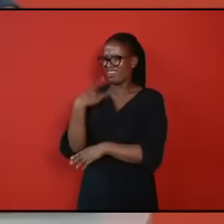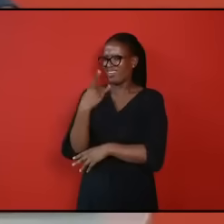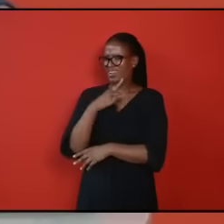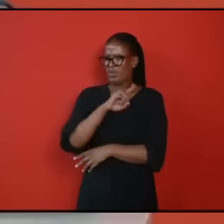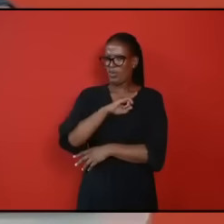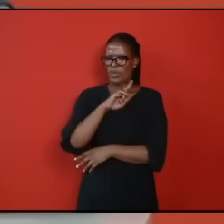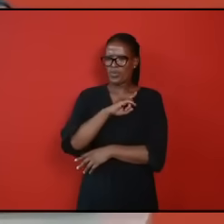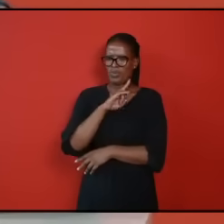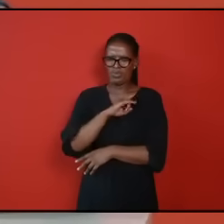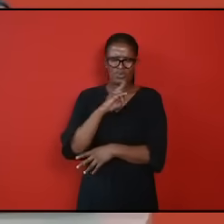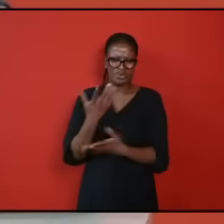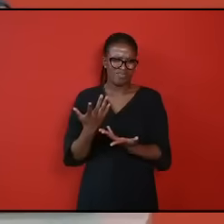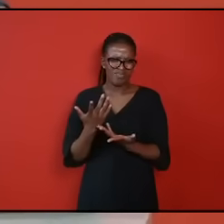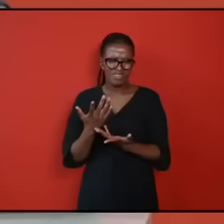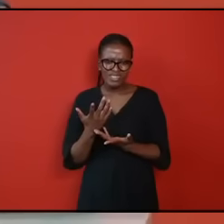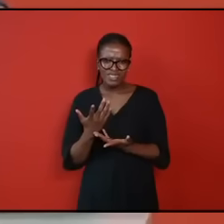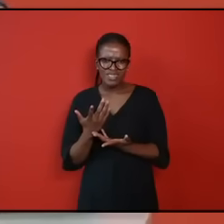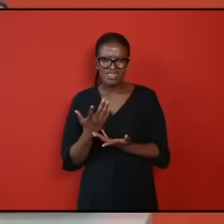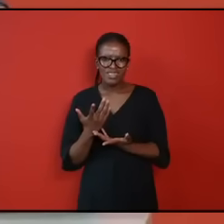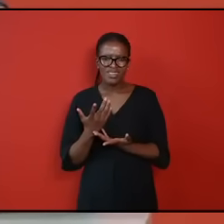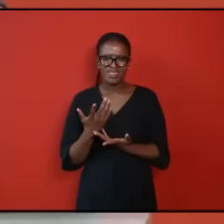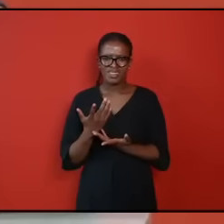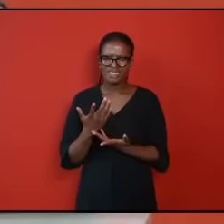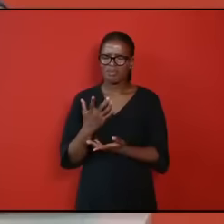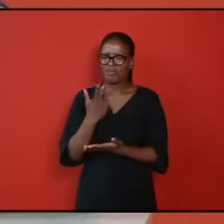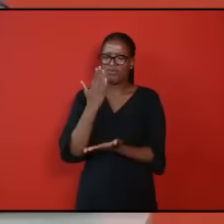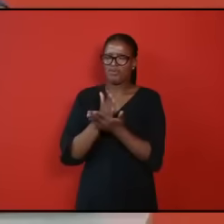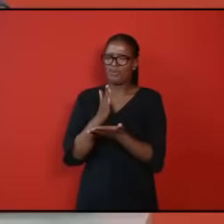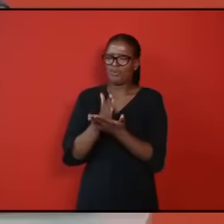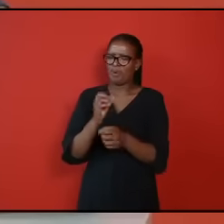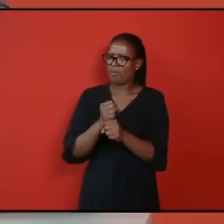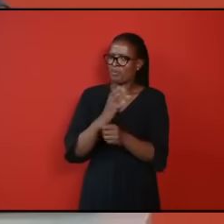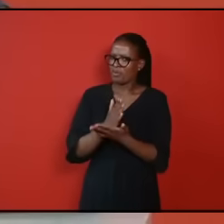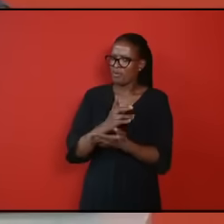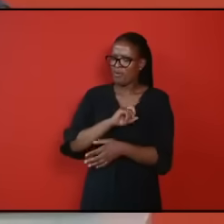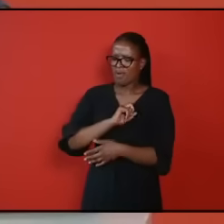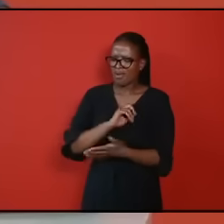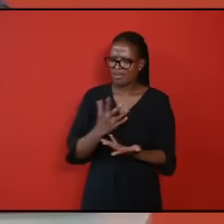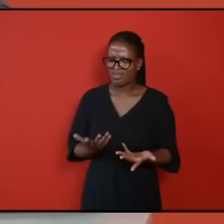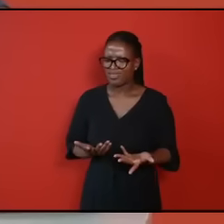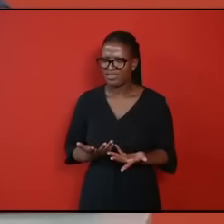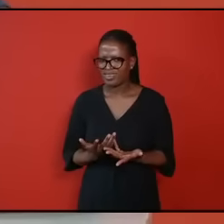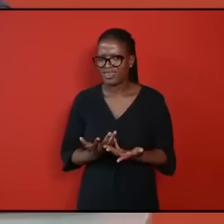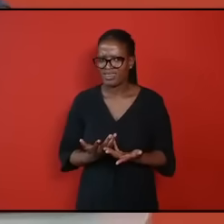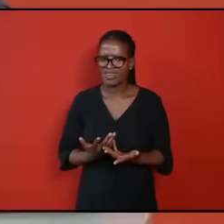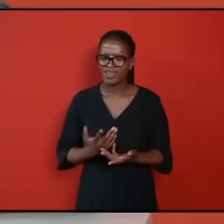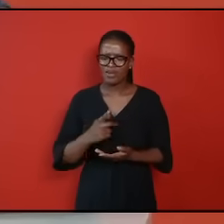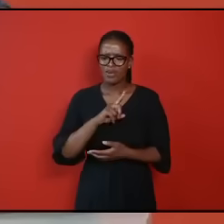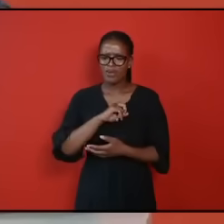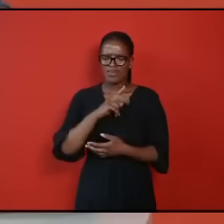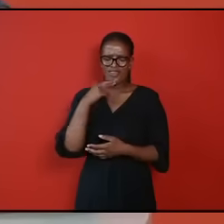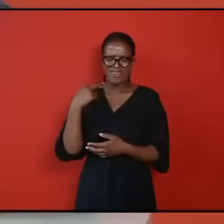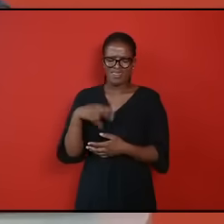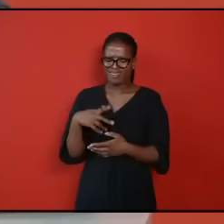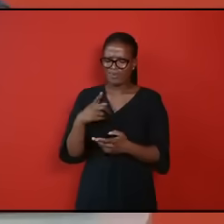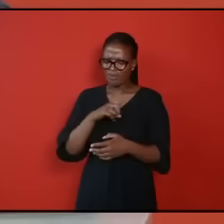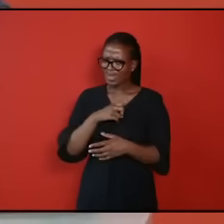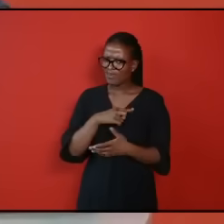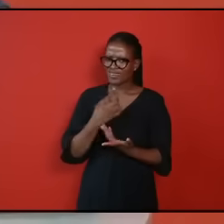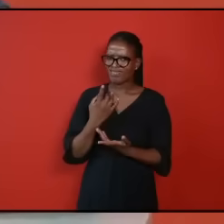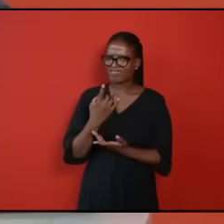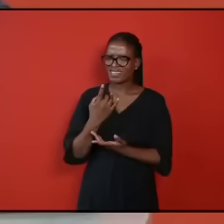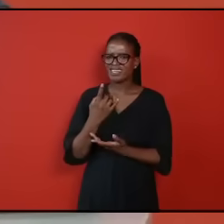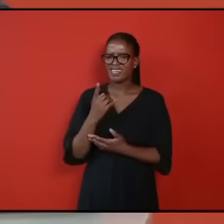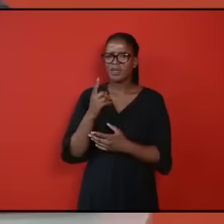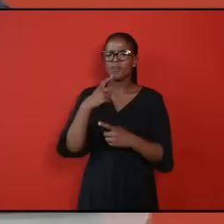know what will those ones who are forming a party in Metsima will complain about.